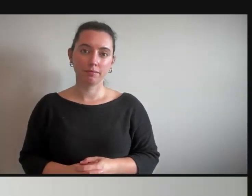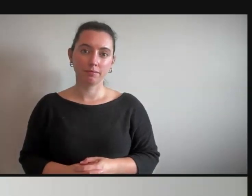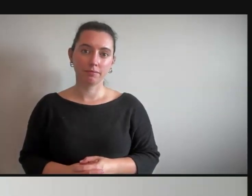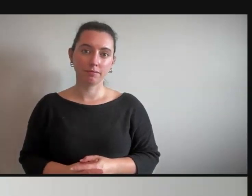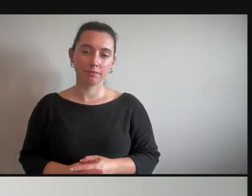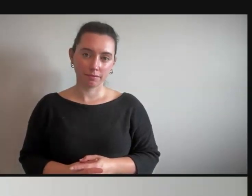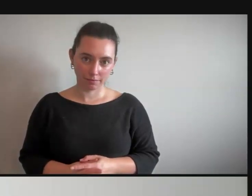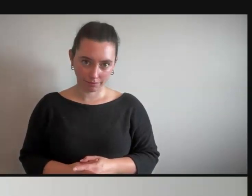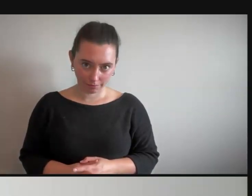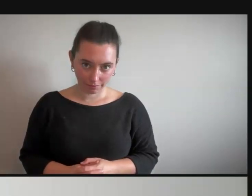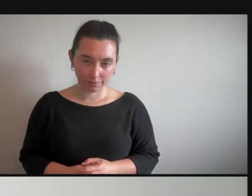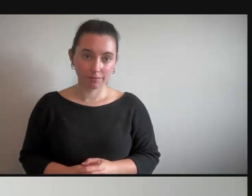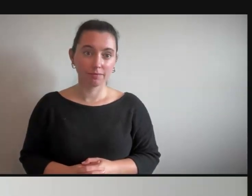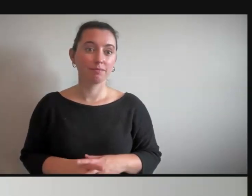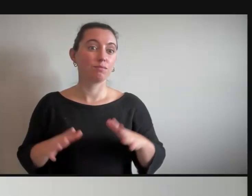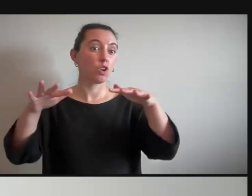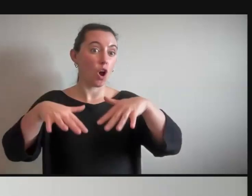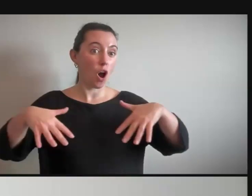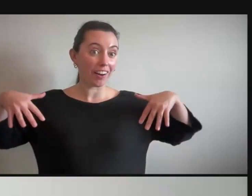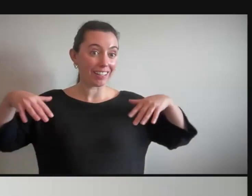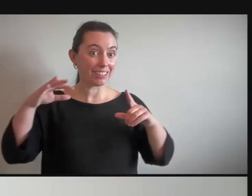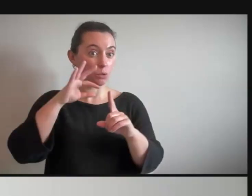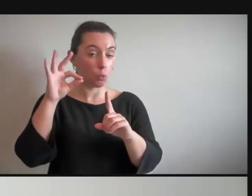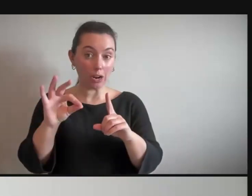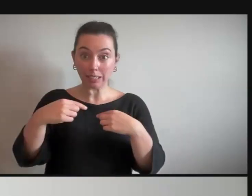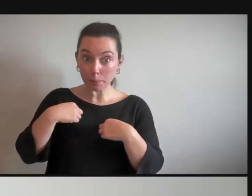Yes. Is it me first?